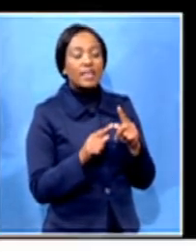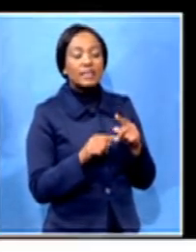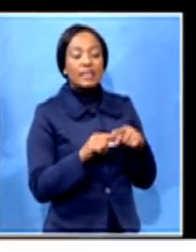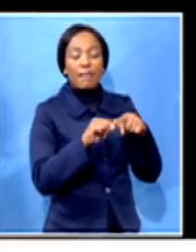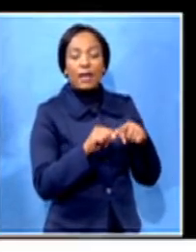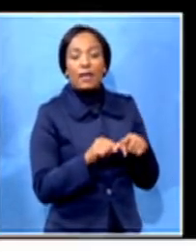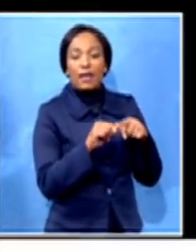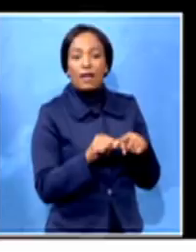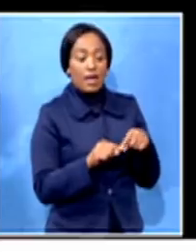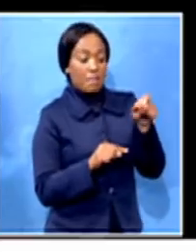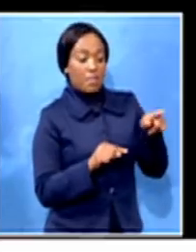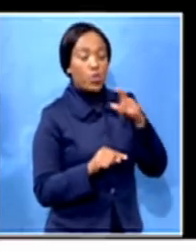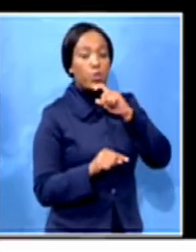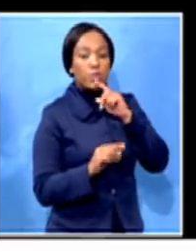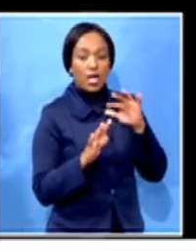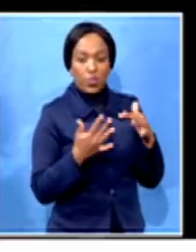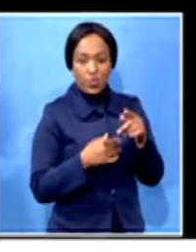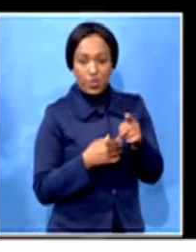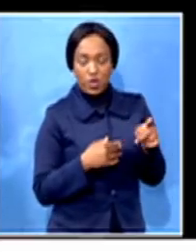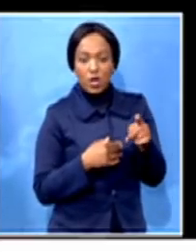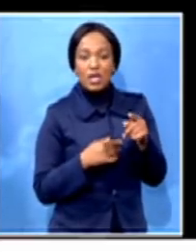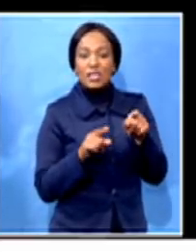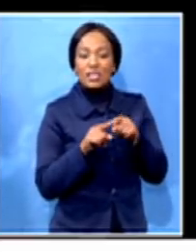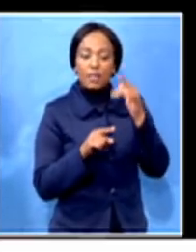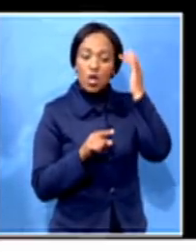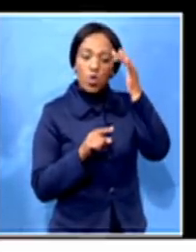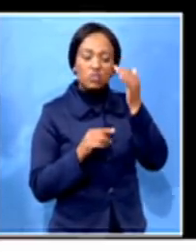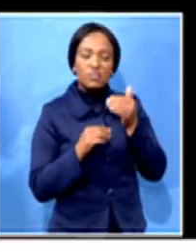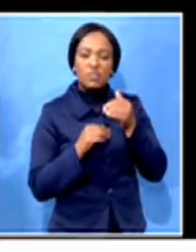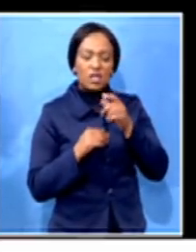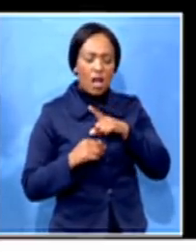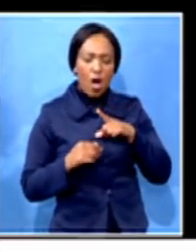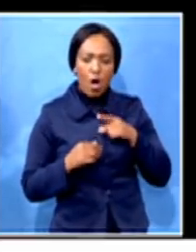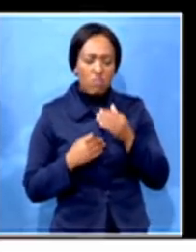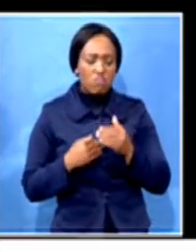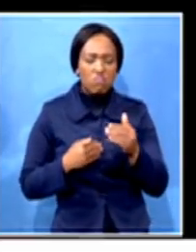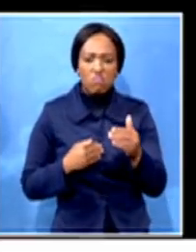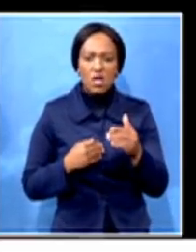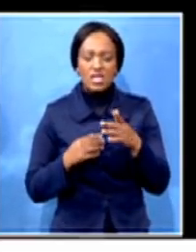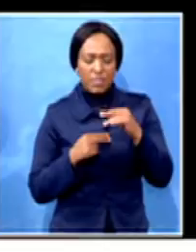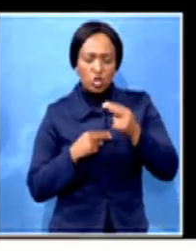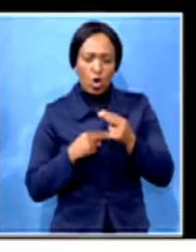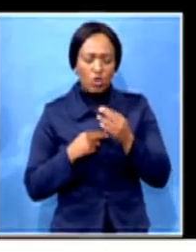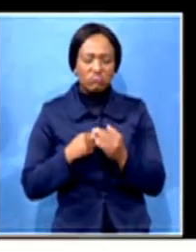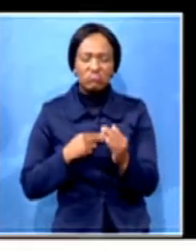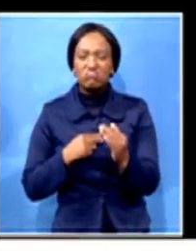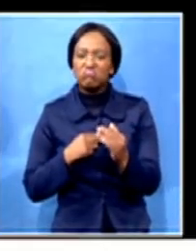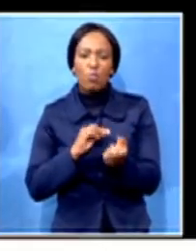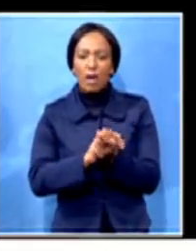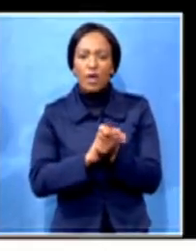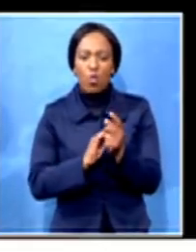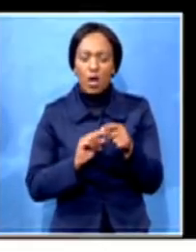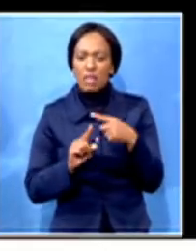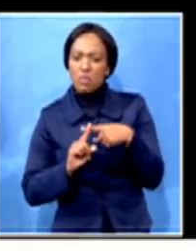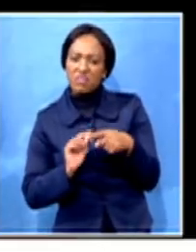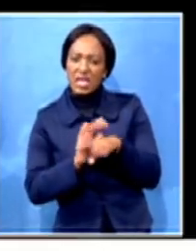always have to be able to consider what exactly the long-term and the short-term consequences are. So in the short term, if it turns out